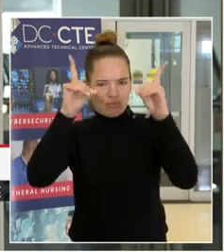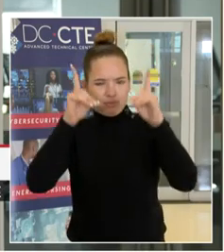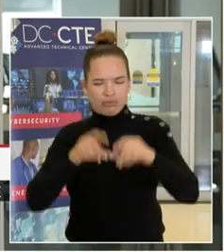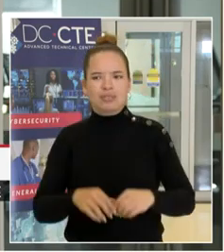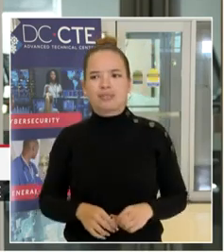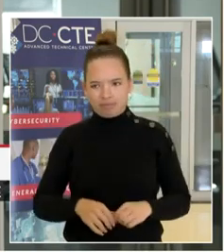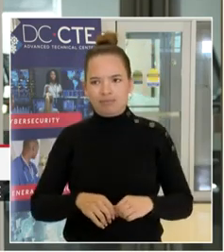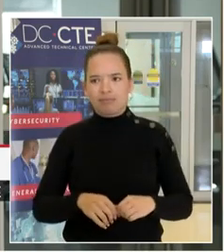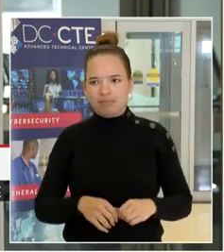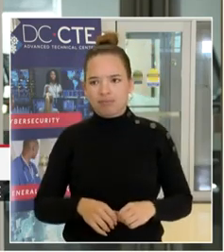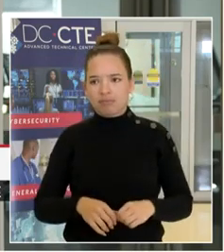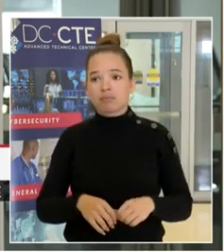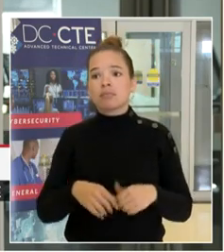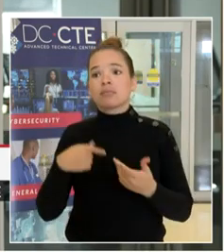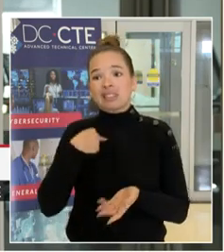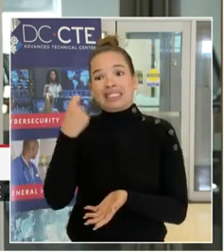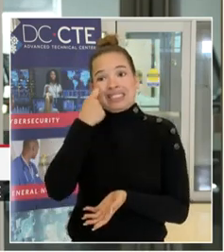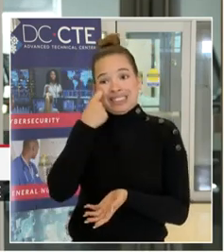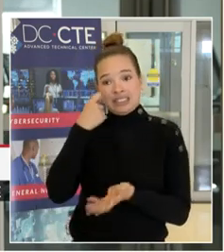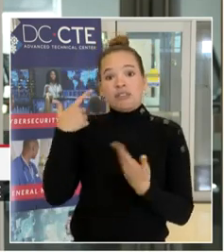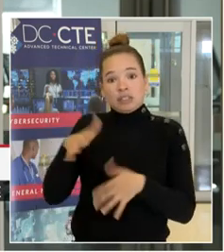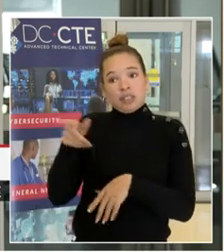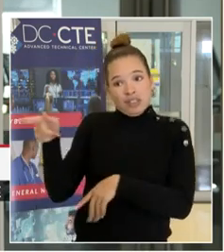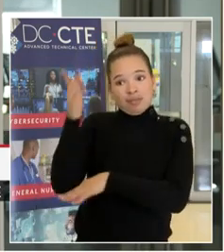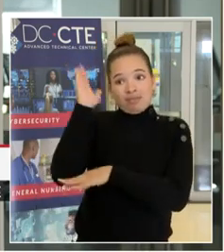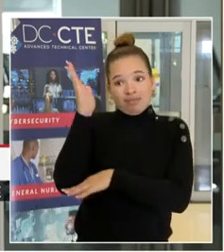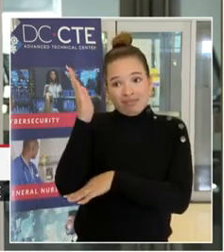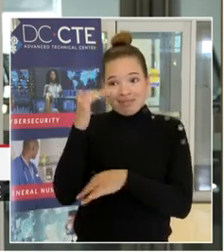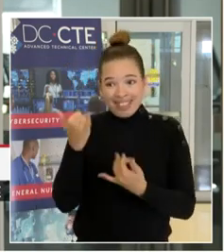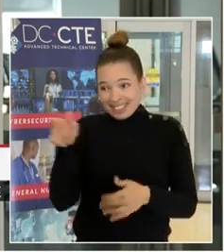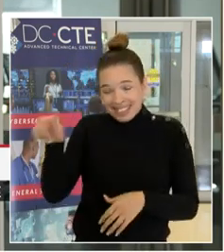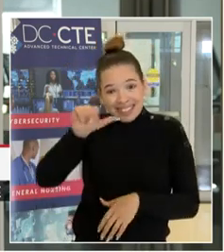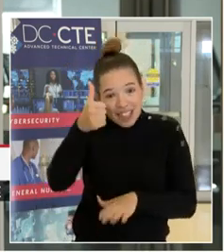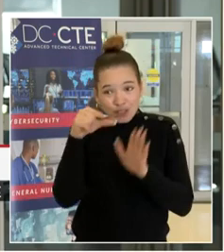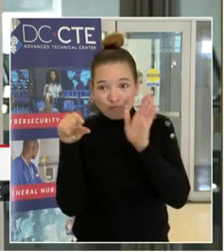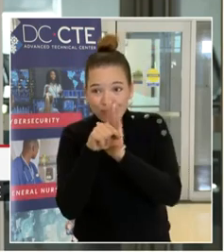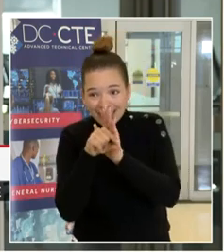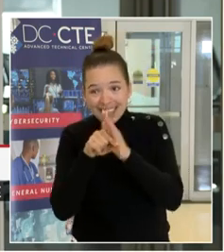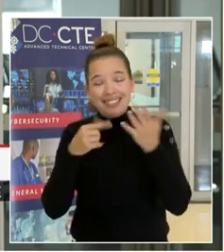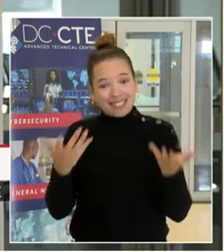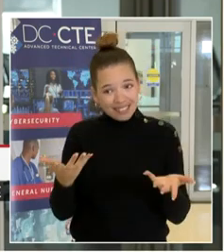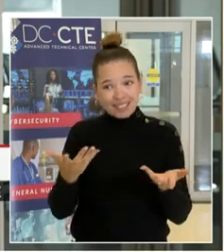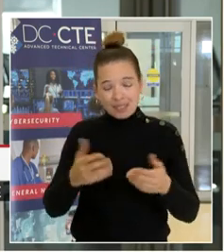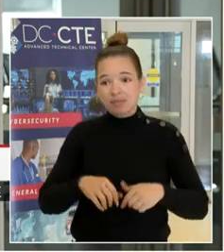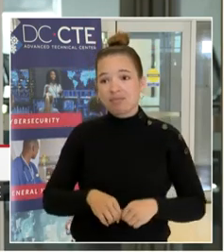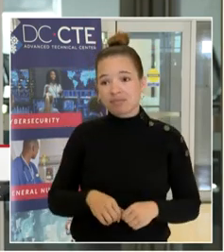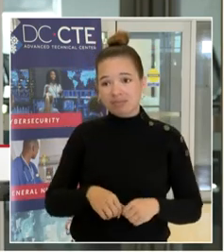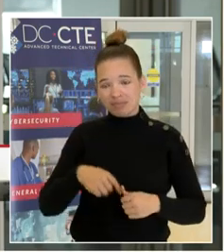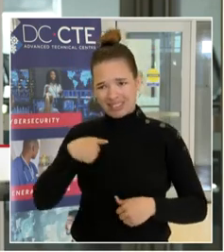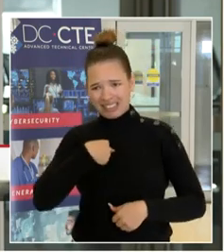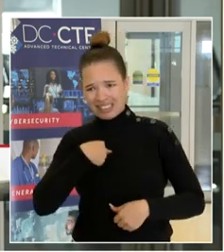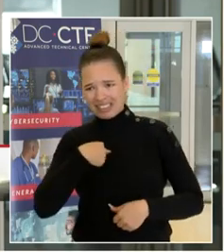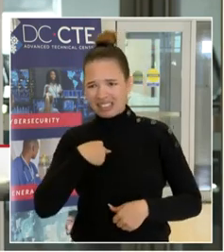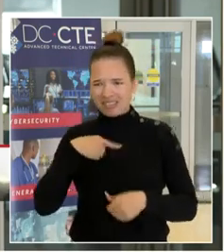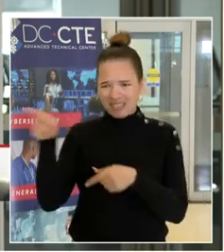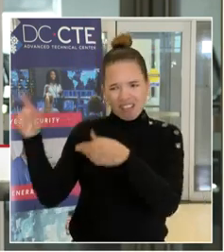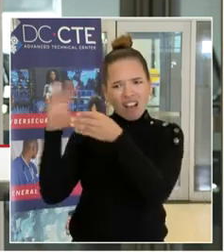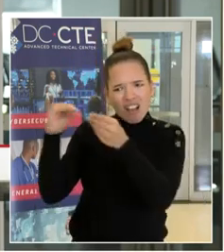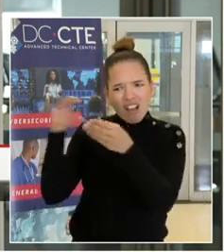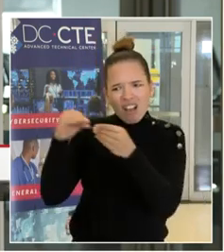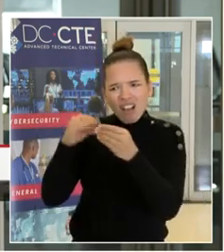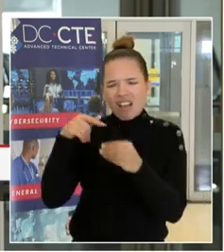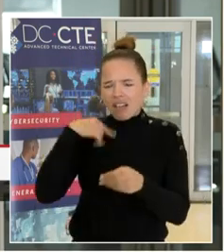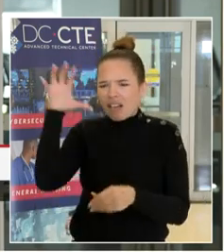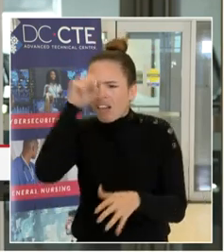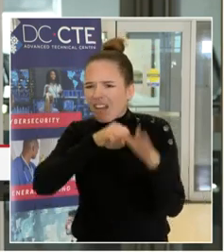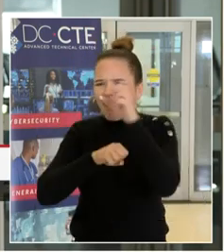heard one of our 10th graders talking about, I'm not even sure I understood everything she was talking about